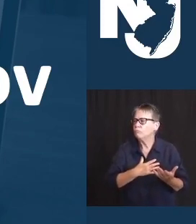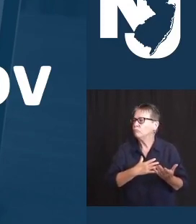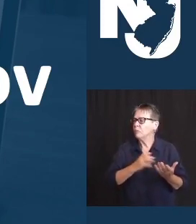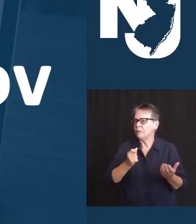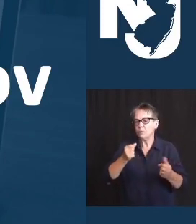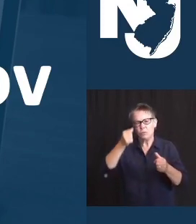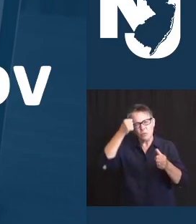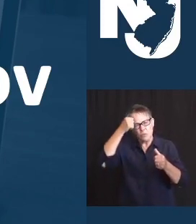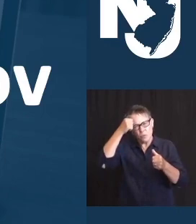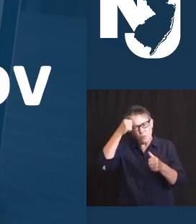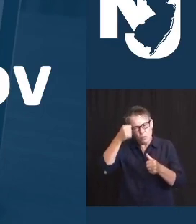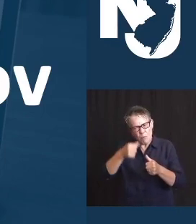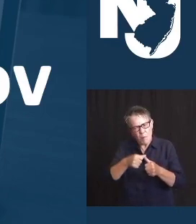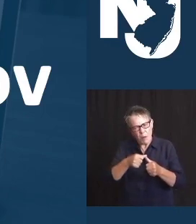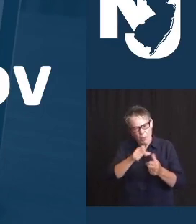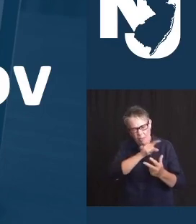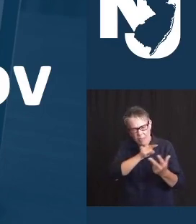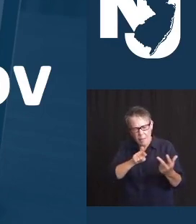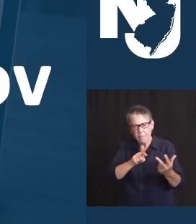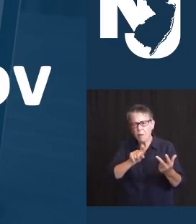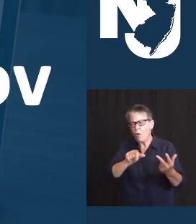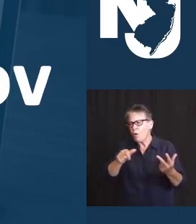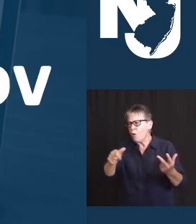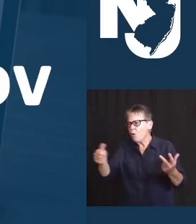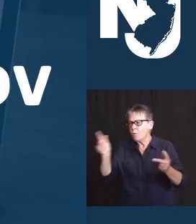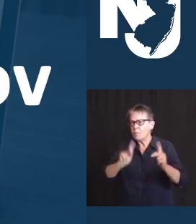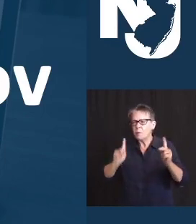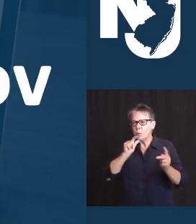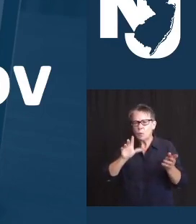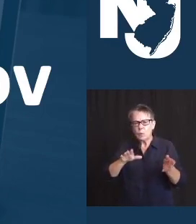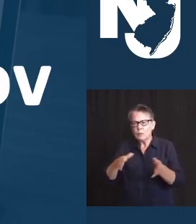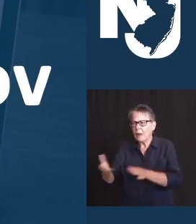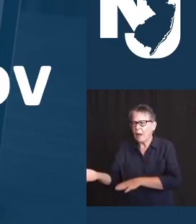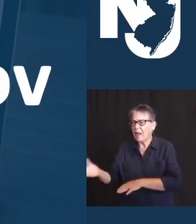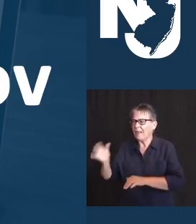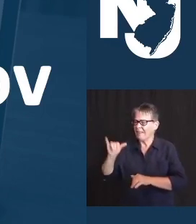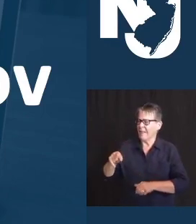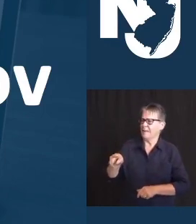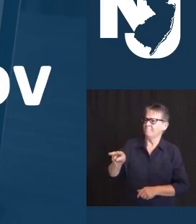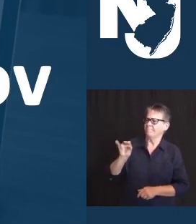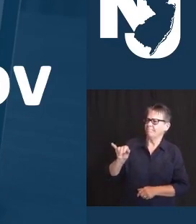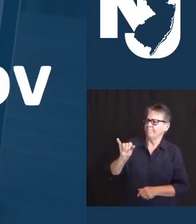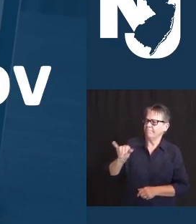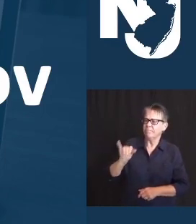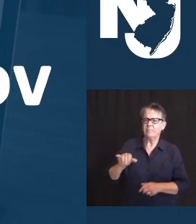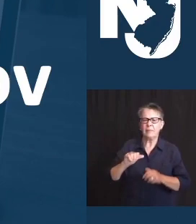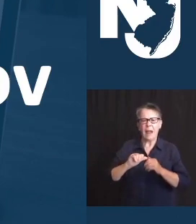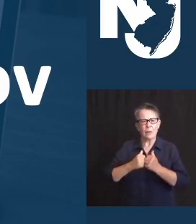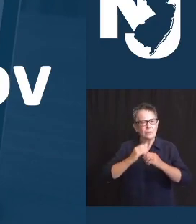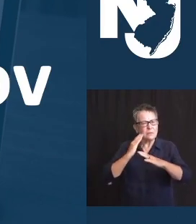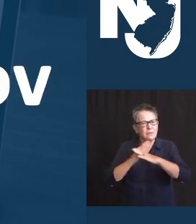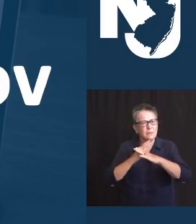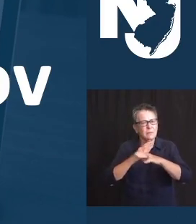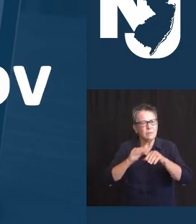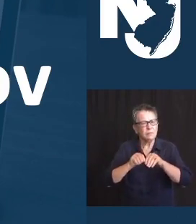lives. I reiterate what we've been saying here all week, frankly for the past several weeks. Use your common sense. We all want to